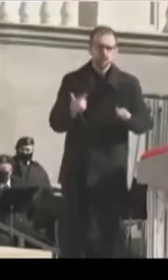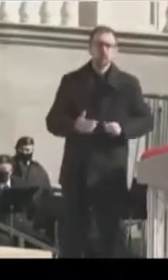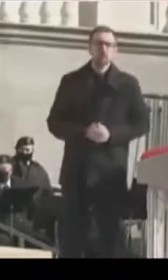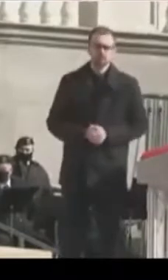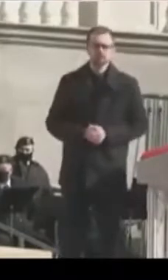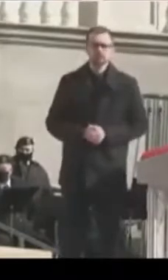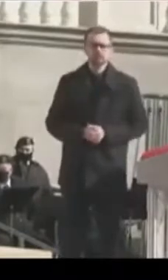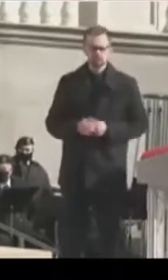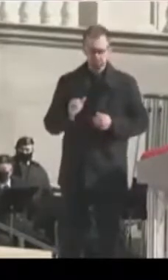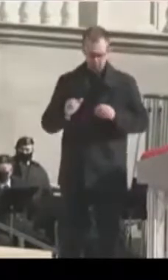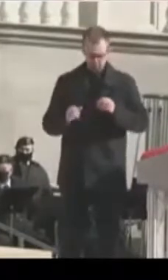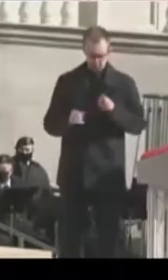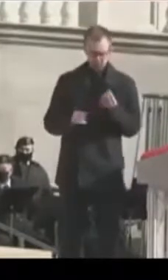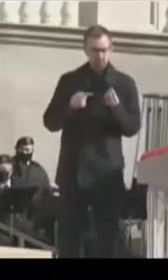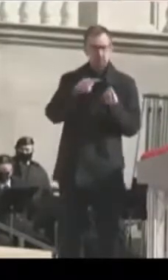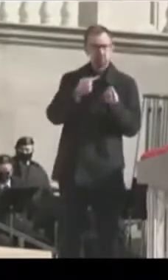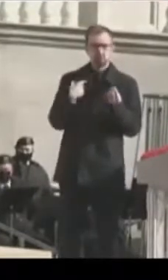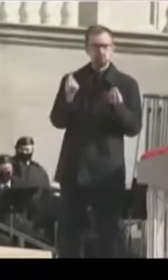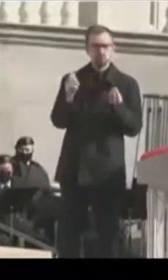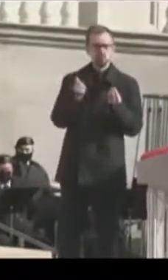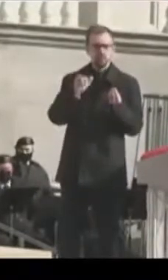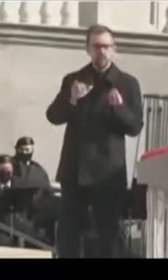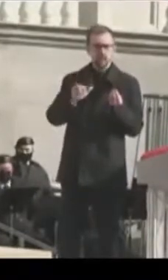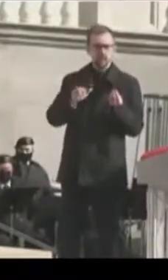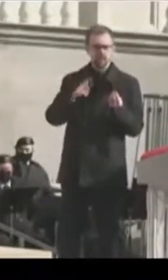do with it is up to us.